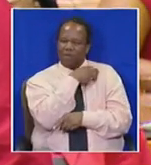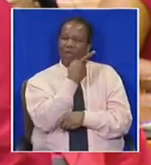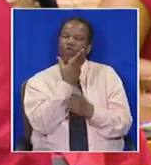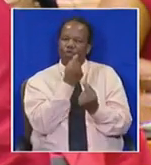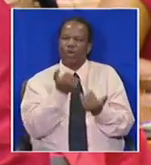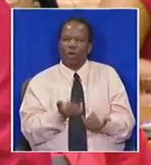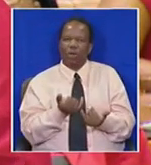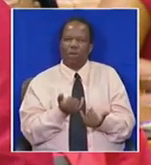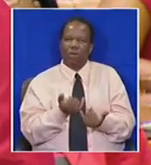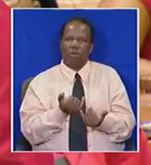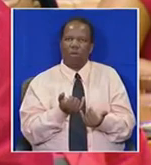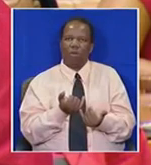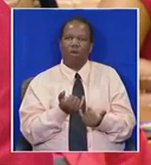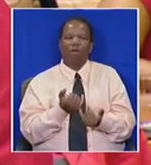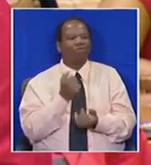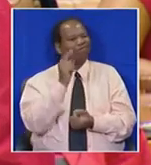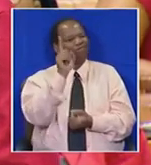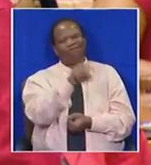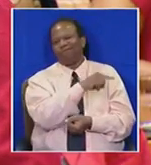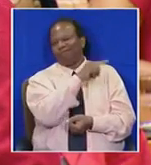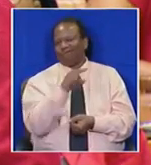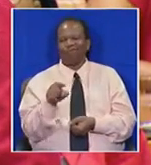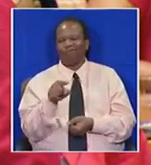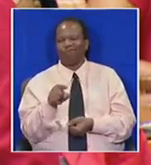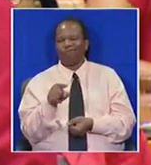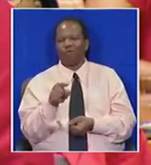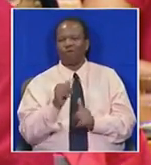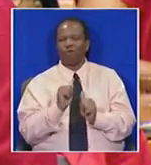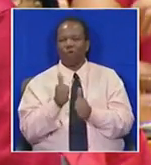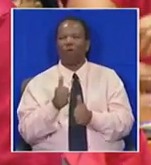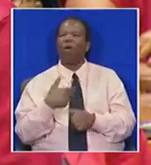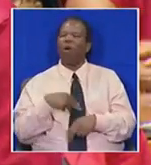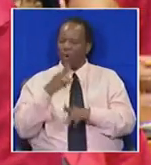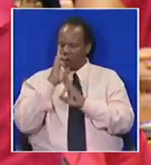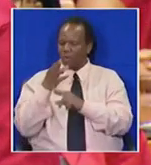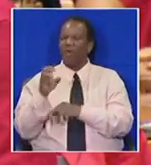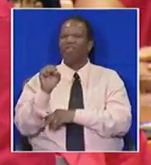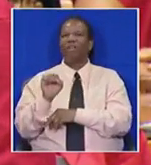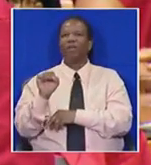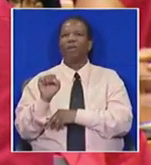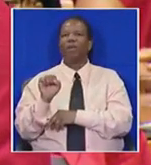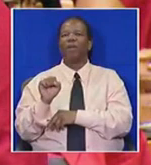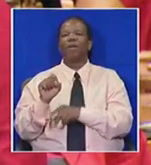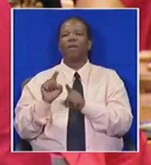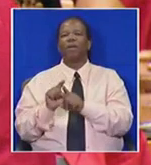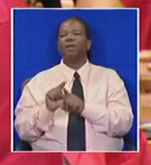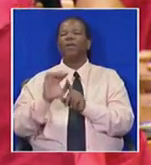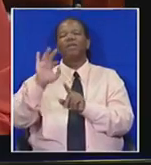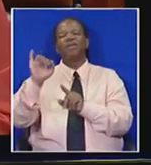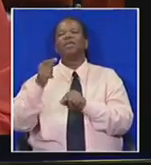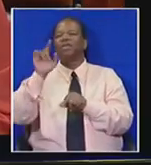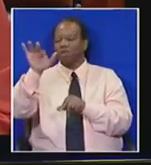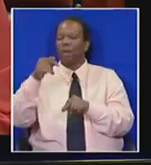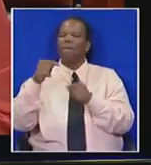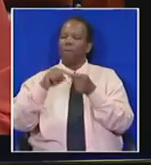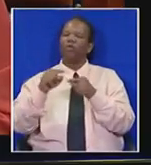is doing, because it's totally out of order to want to abuse that Honorable platform Shibambu, for things which otherwise are provided the point for of debate is